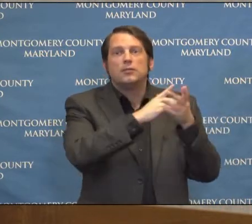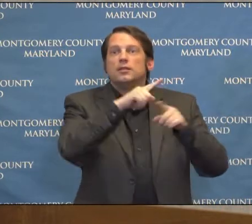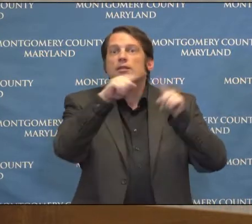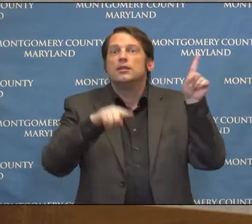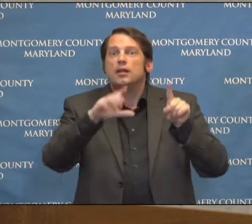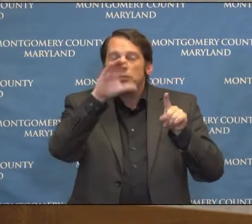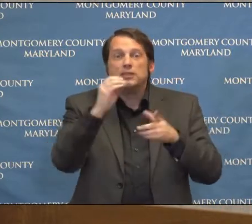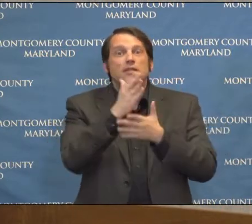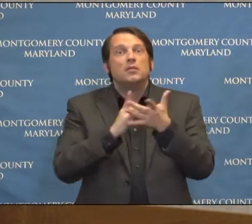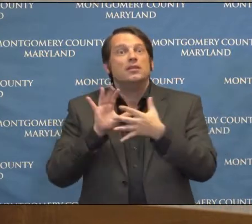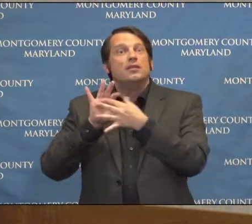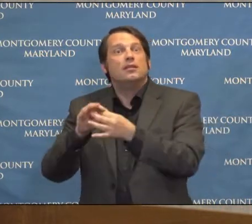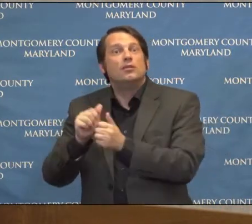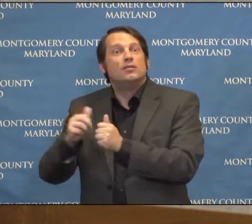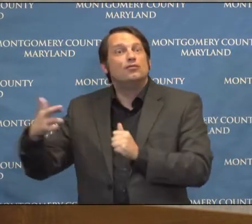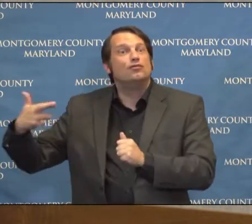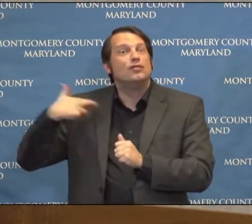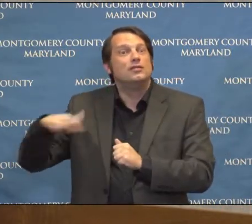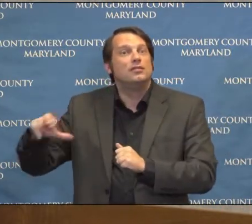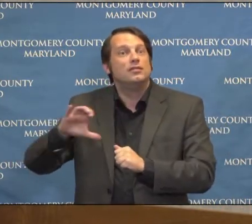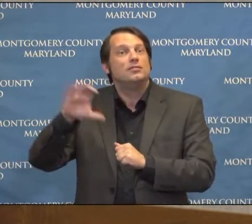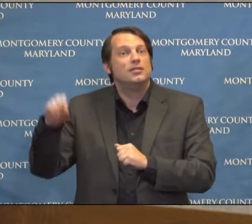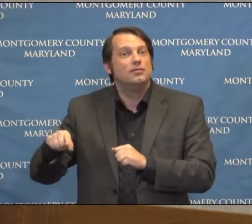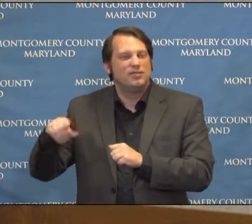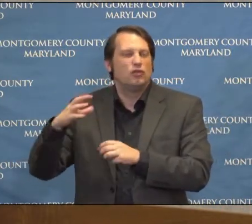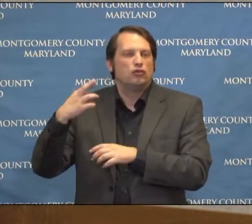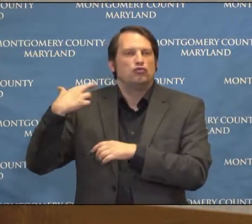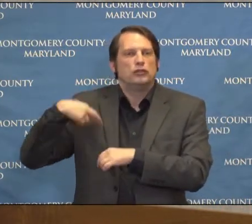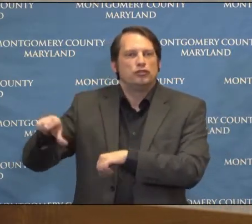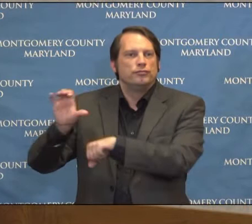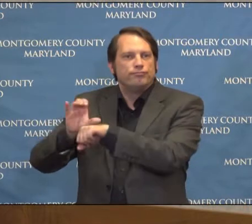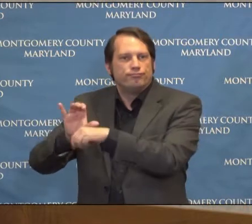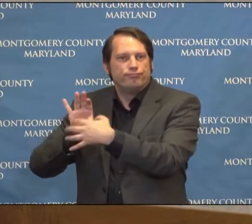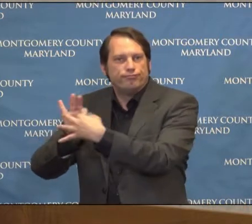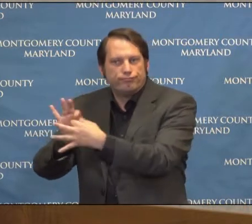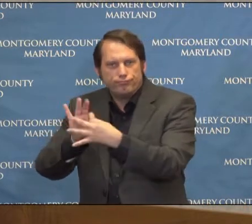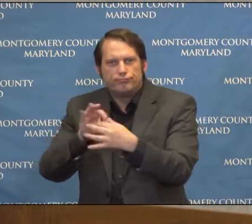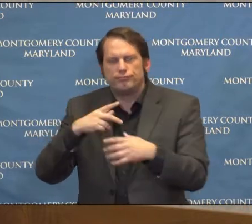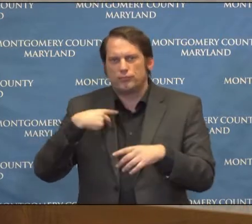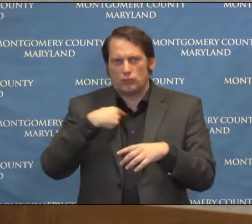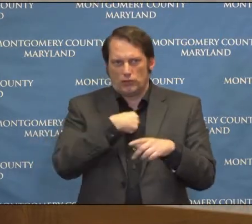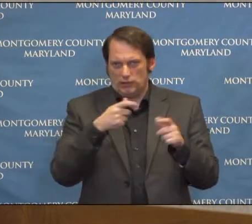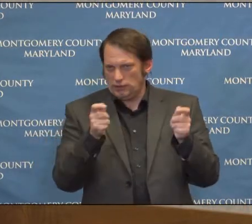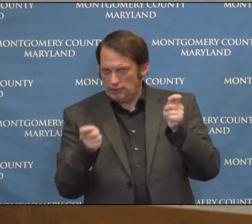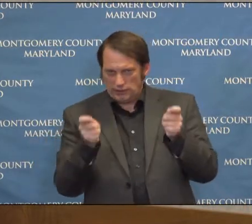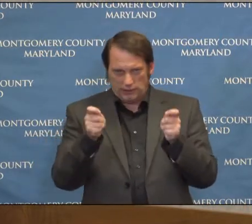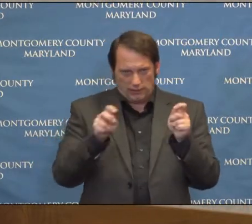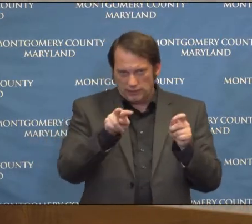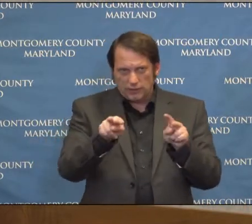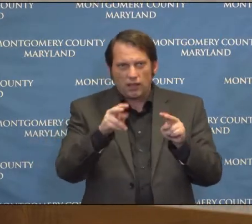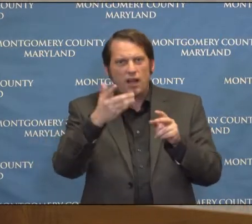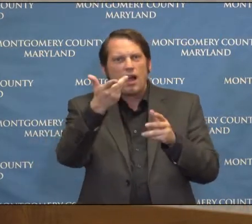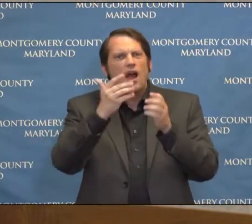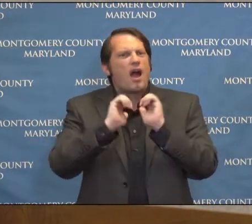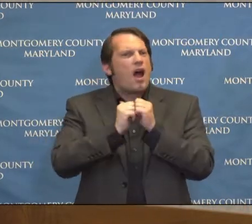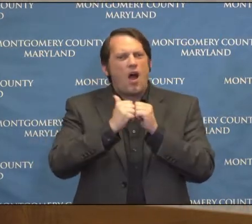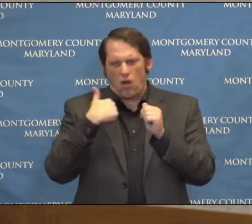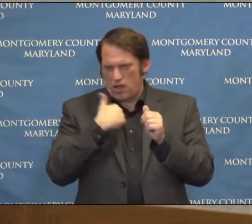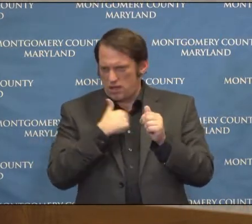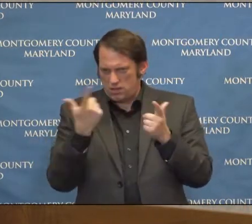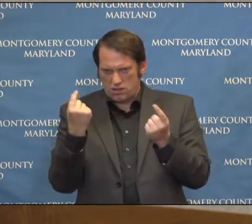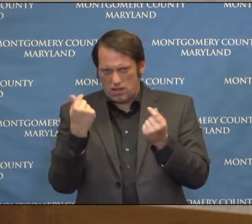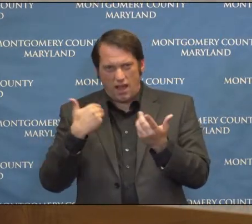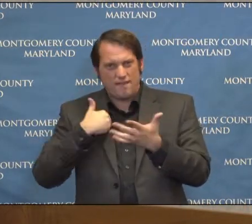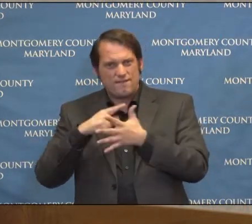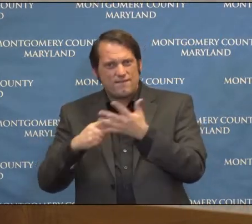service models to distribute meals and food staples to residents, both at pickup sites and delivering to